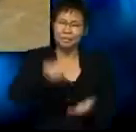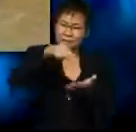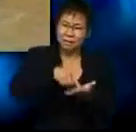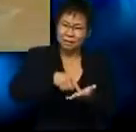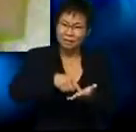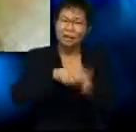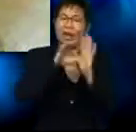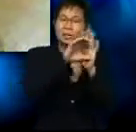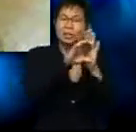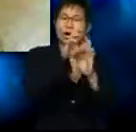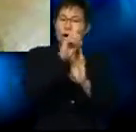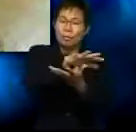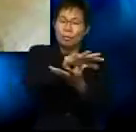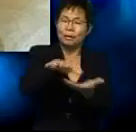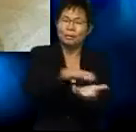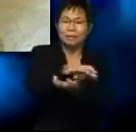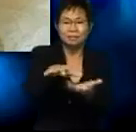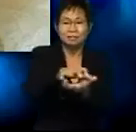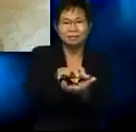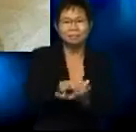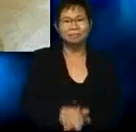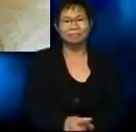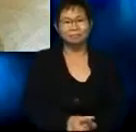This is an example of a mixture.